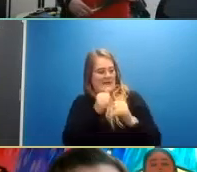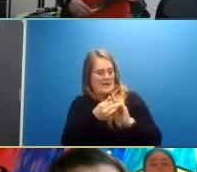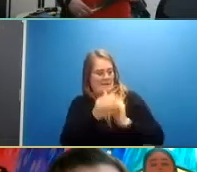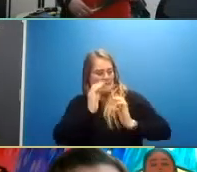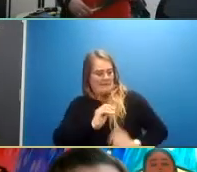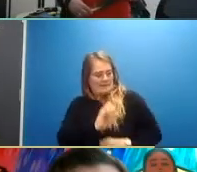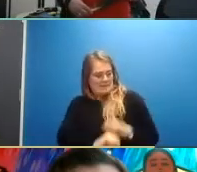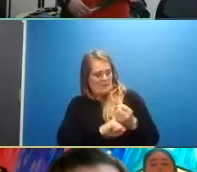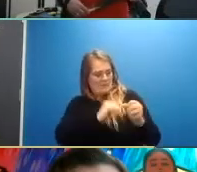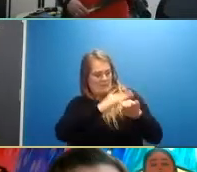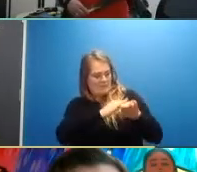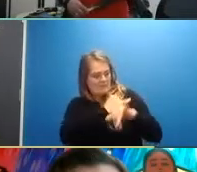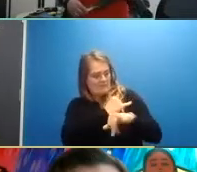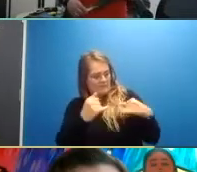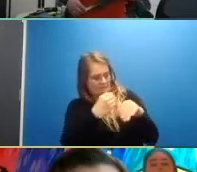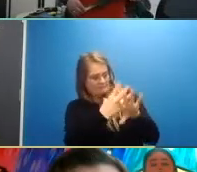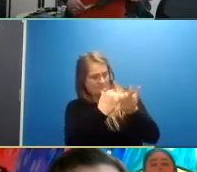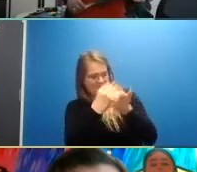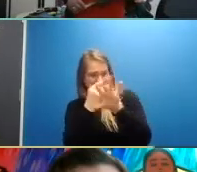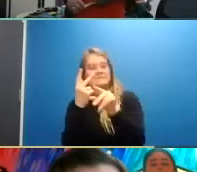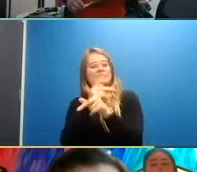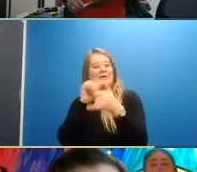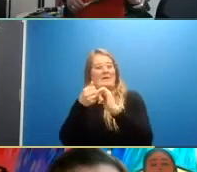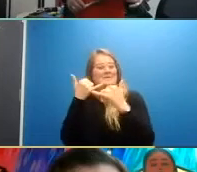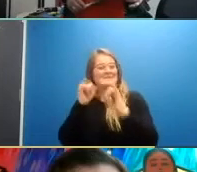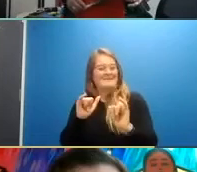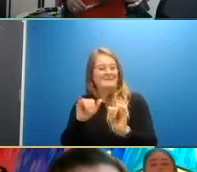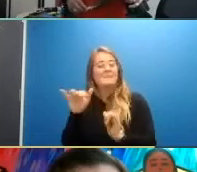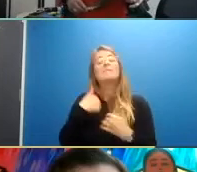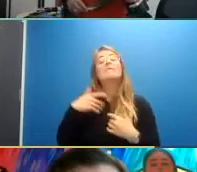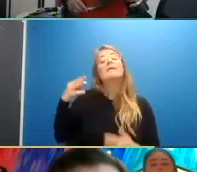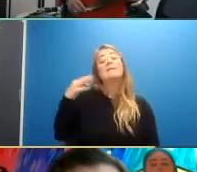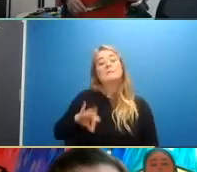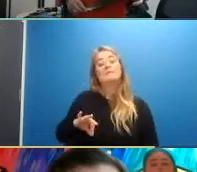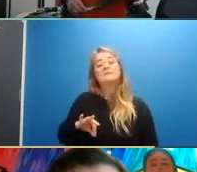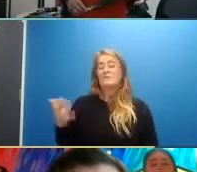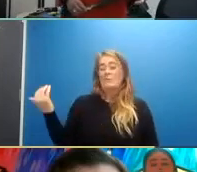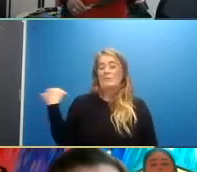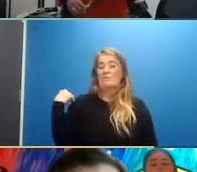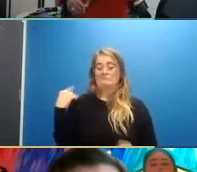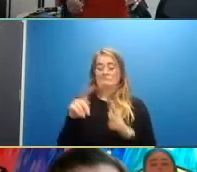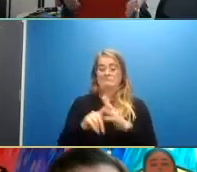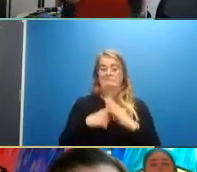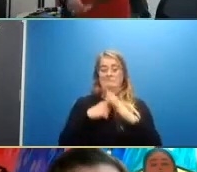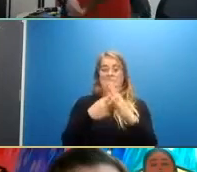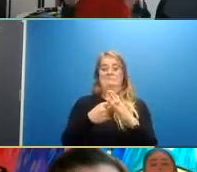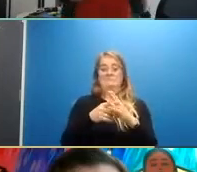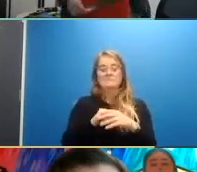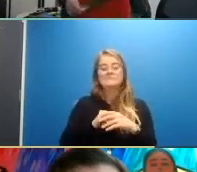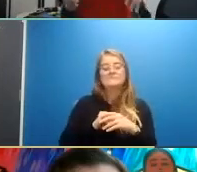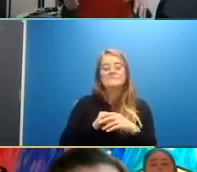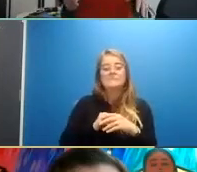time. And I've also had the privilege of, in the beginning, to review